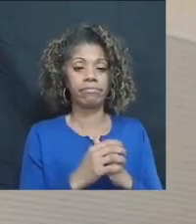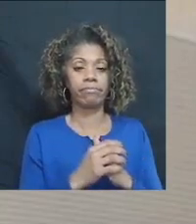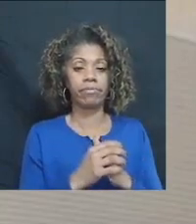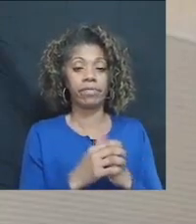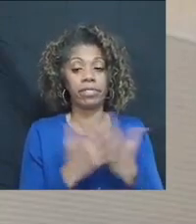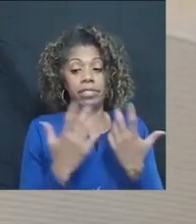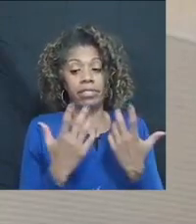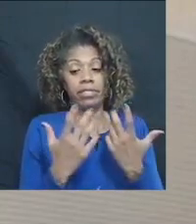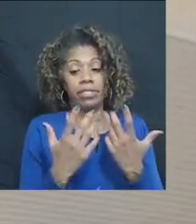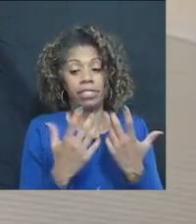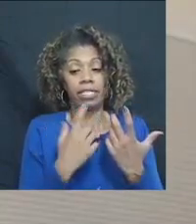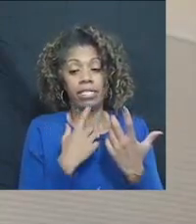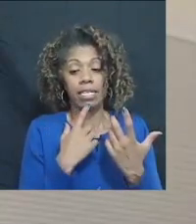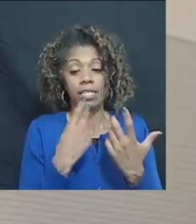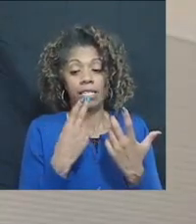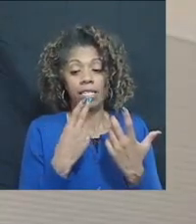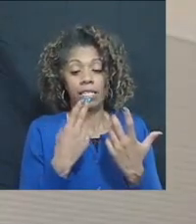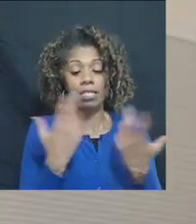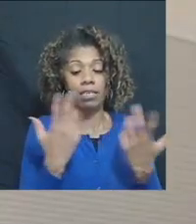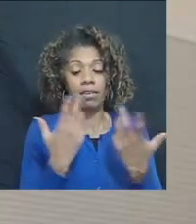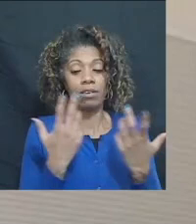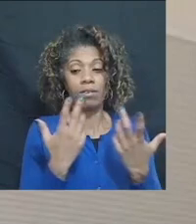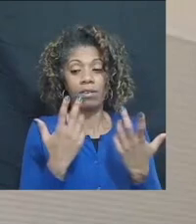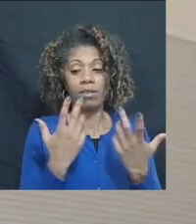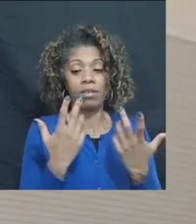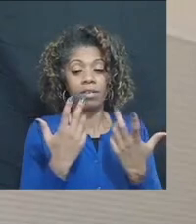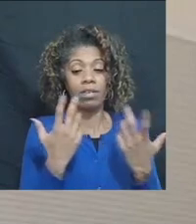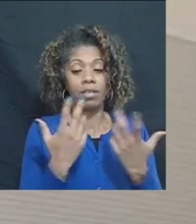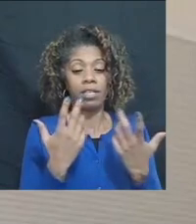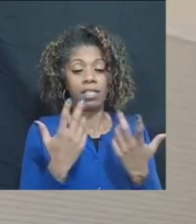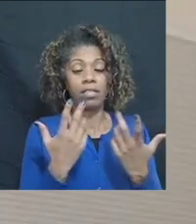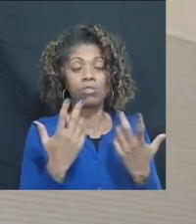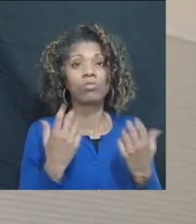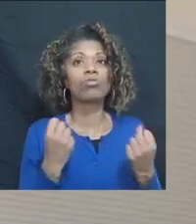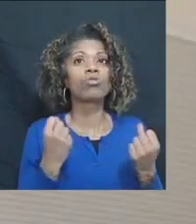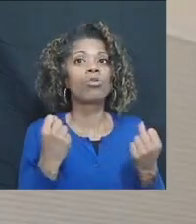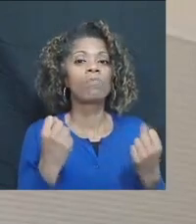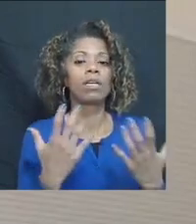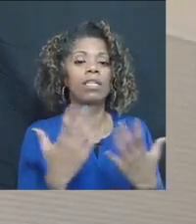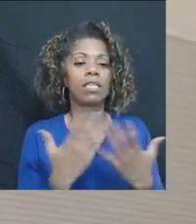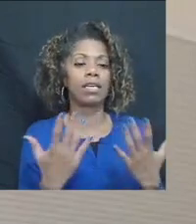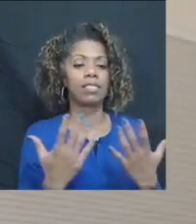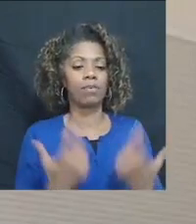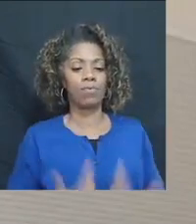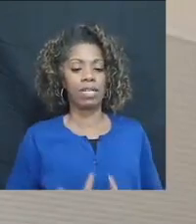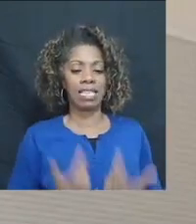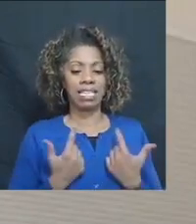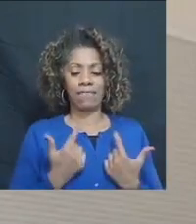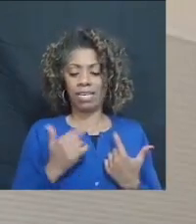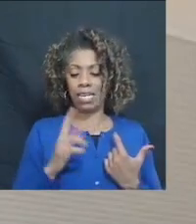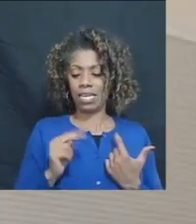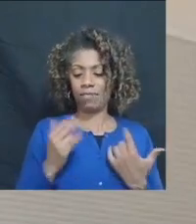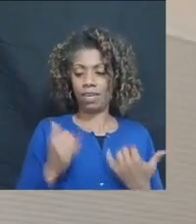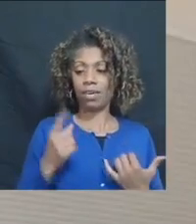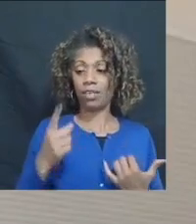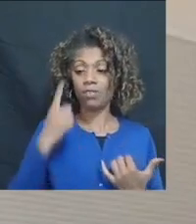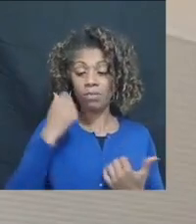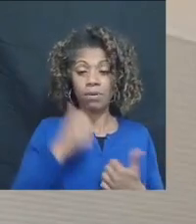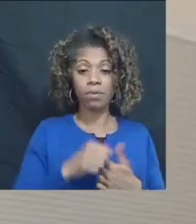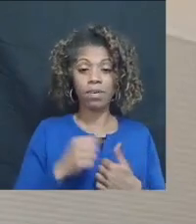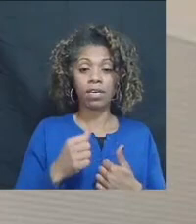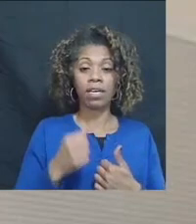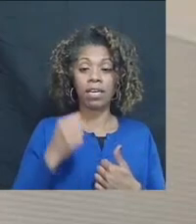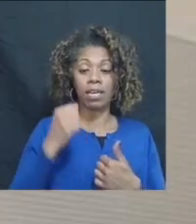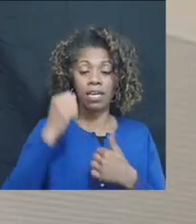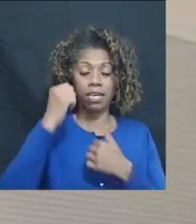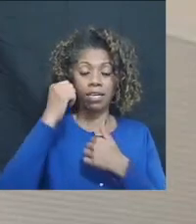got devastating things that are looming in it. You know, all you have to look at wildfires in California with back-to-back storms